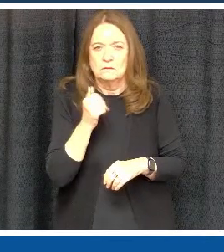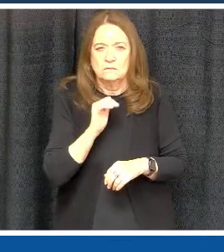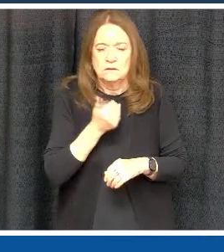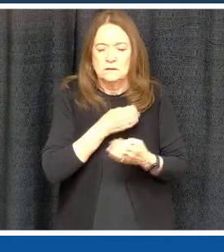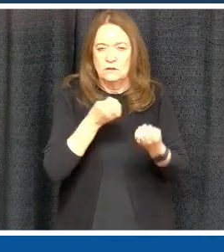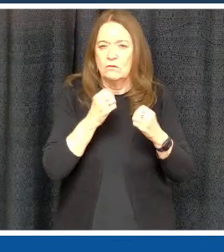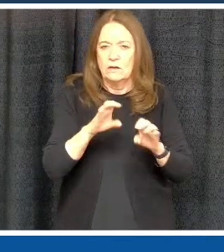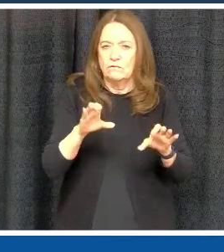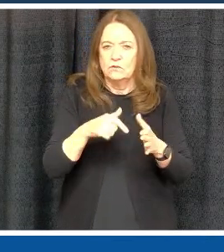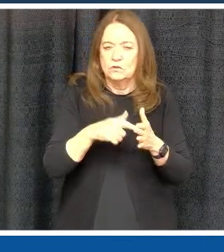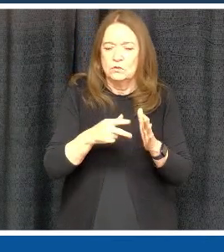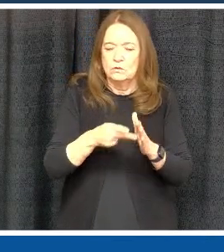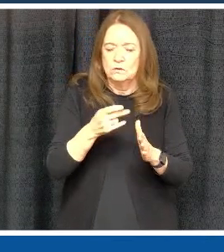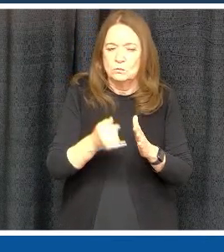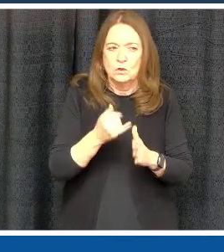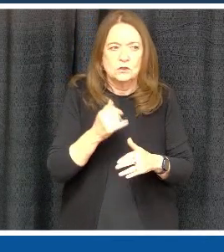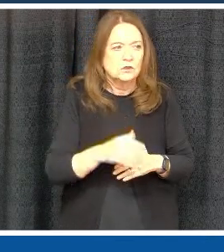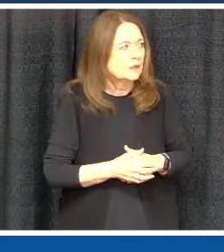to do this project.